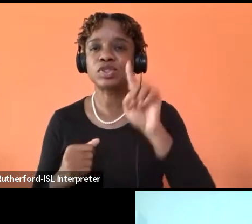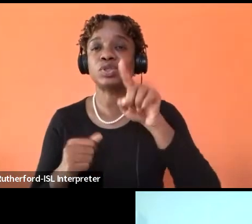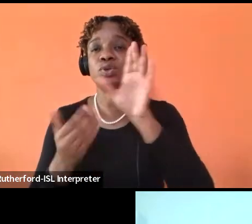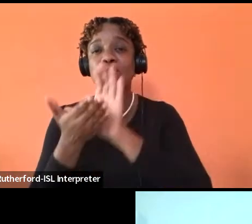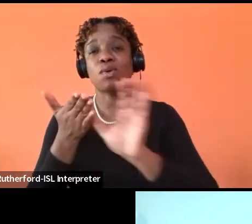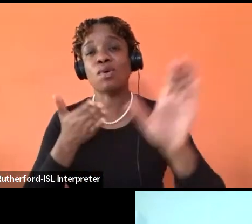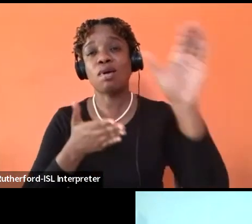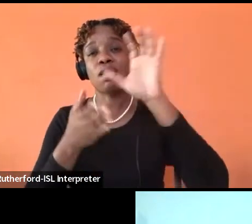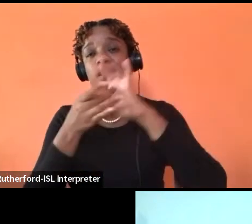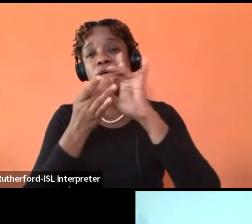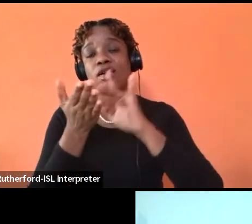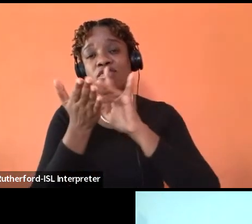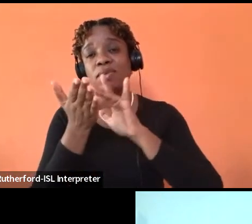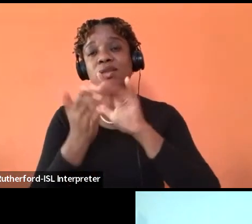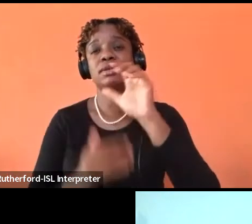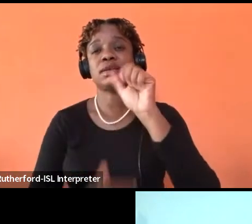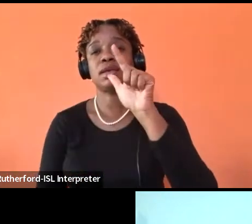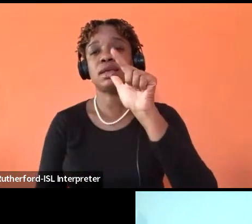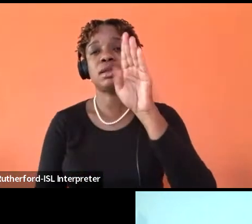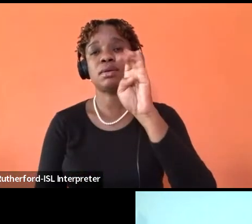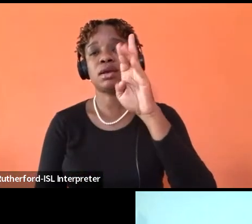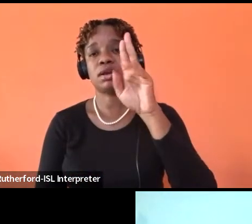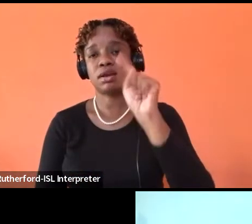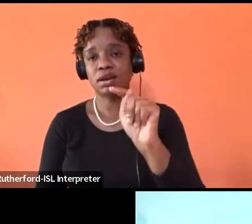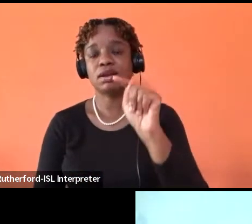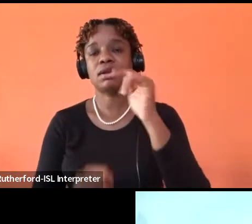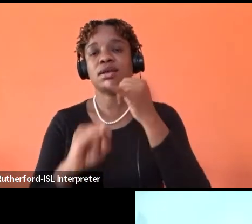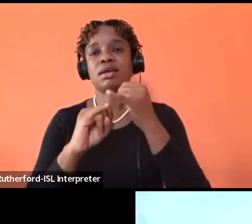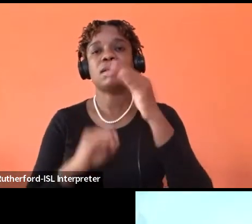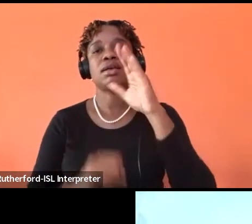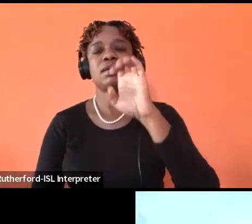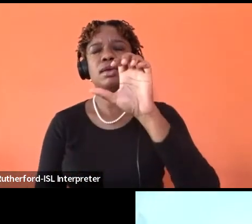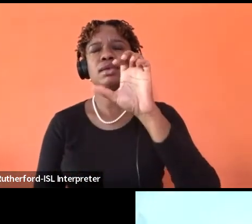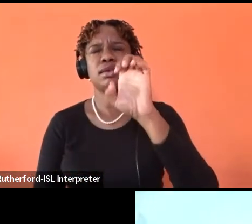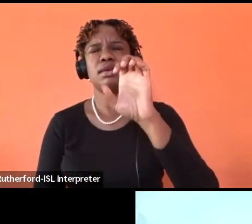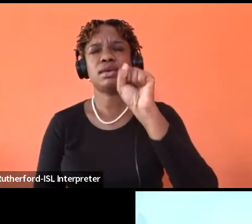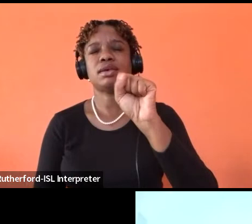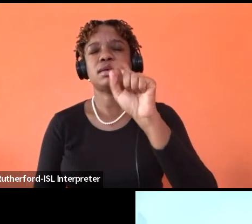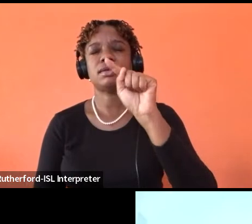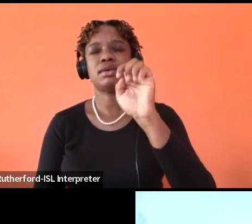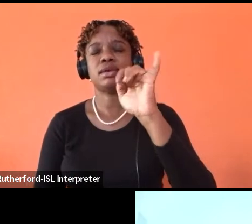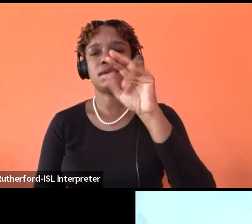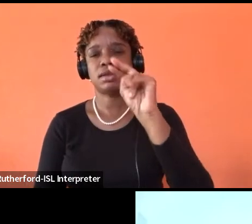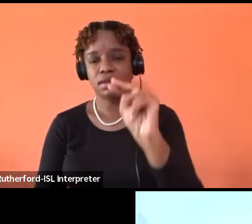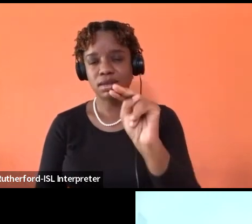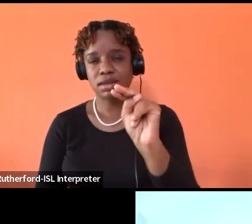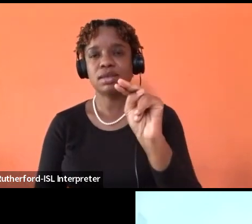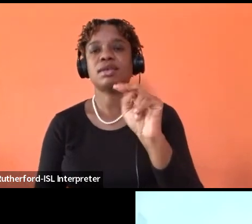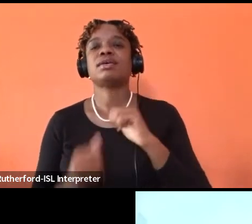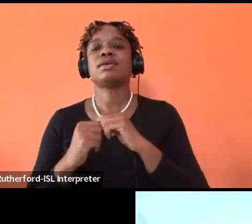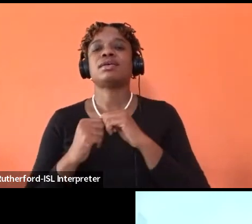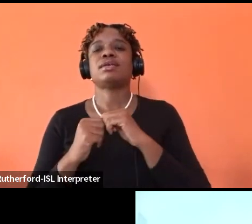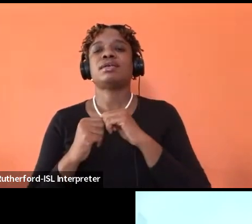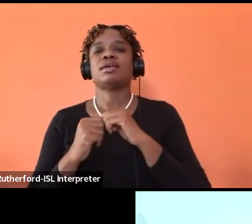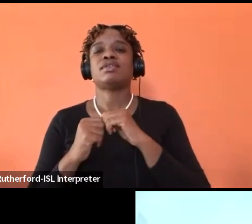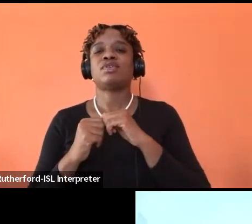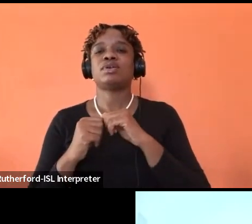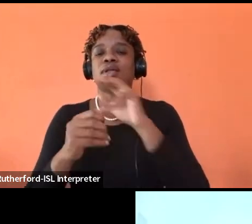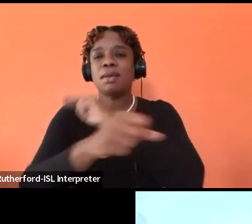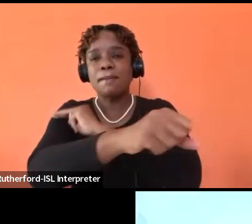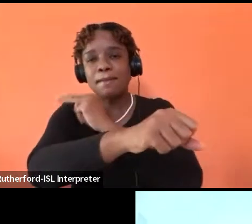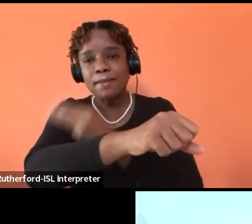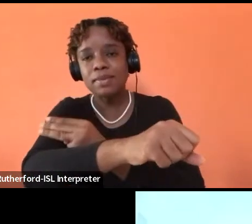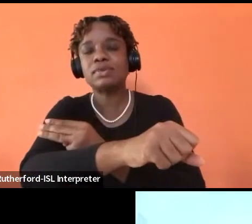and then completed fellowship in interventional spine, muscular, skeletal, and sports